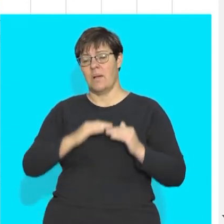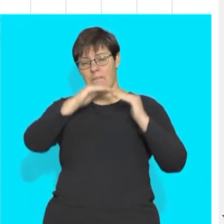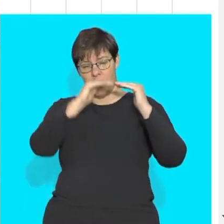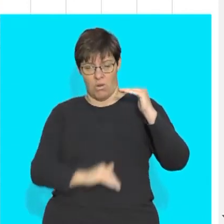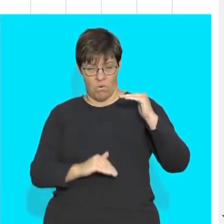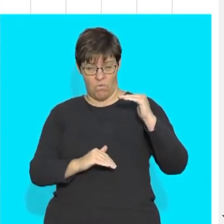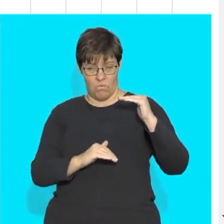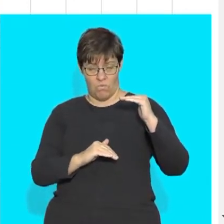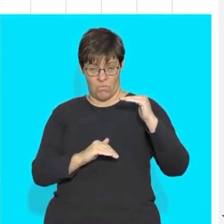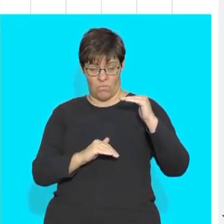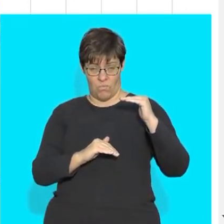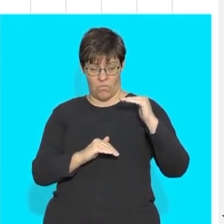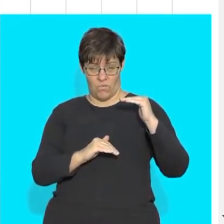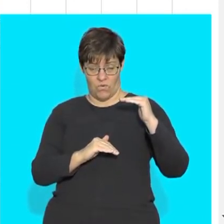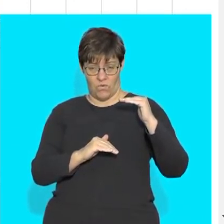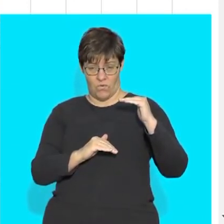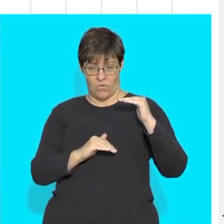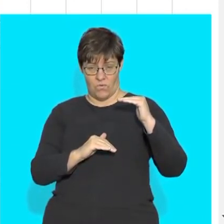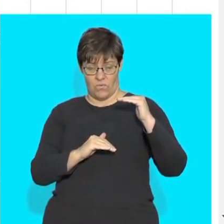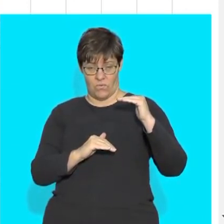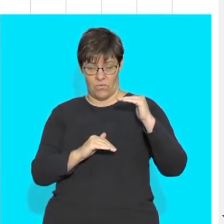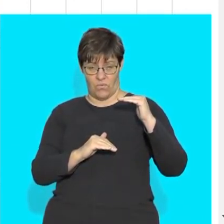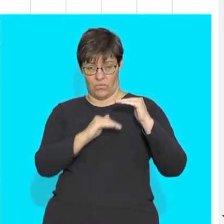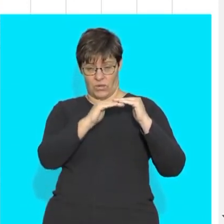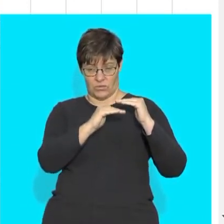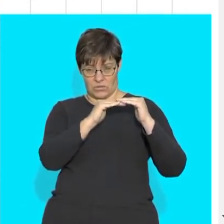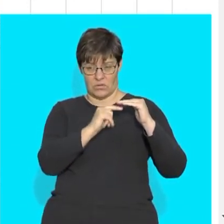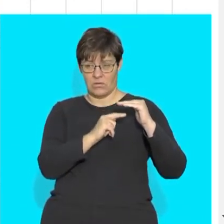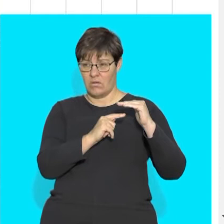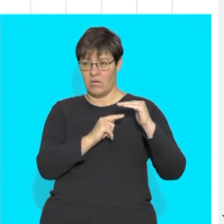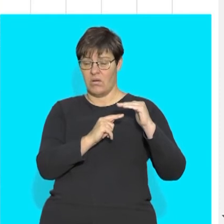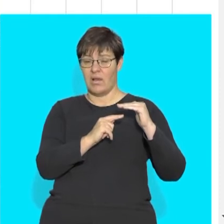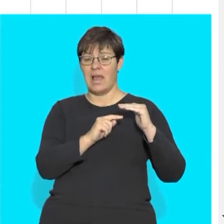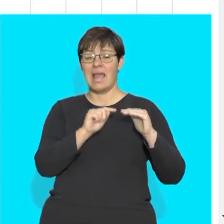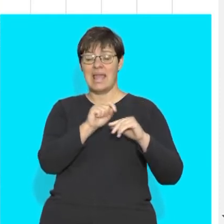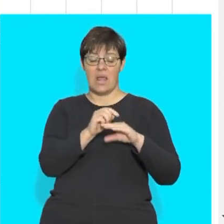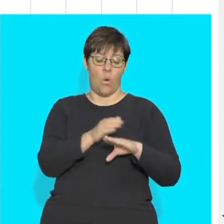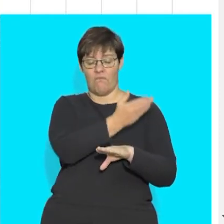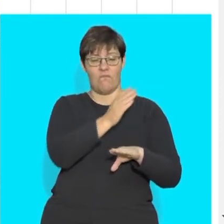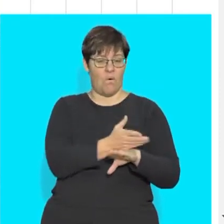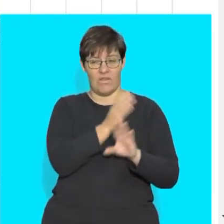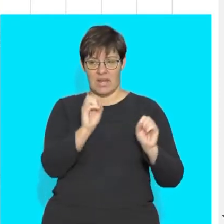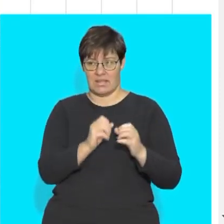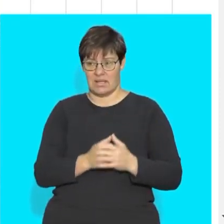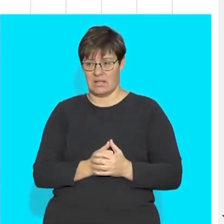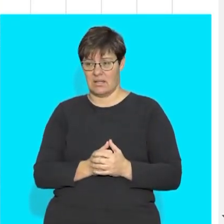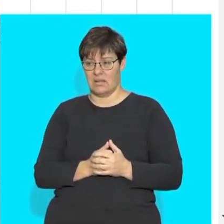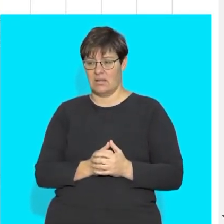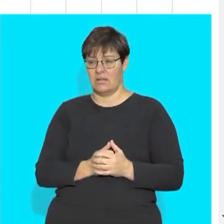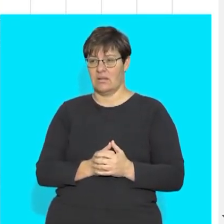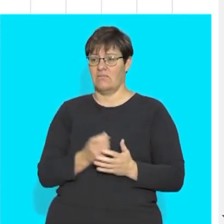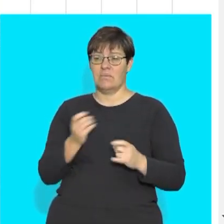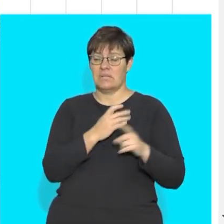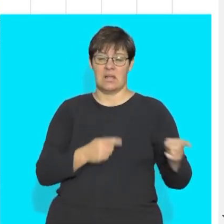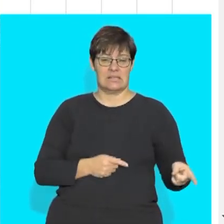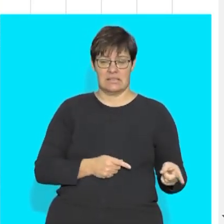the threshold, no electrons are coming off here. I need you to see something. Even if I